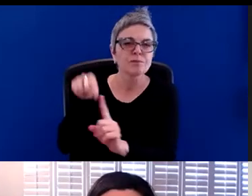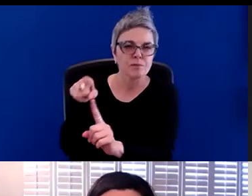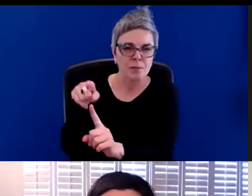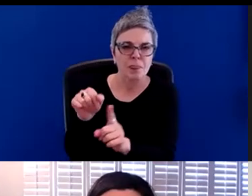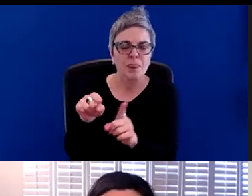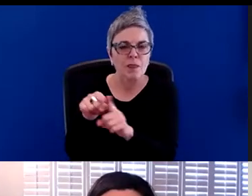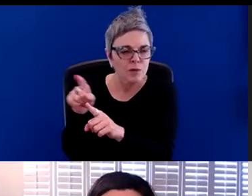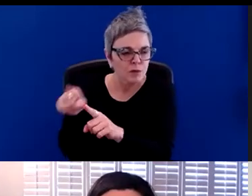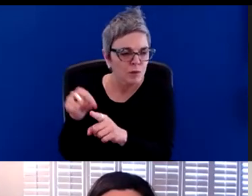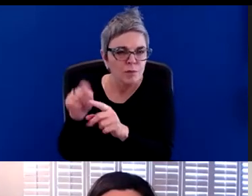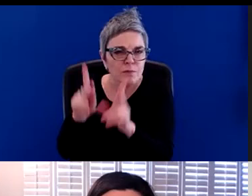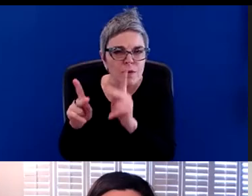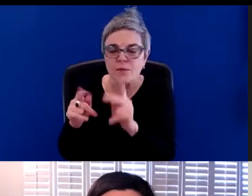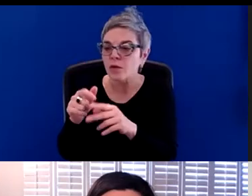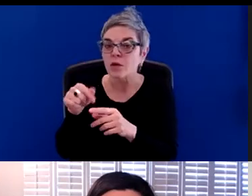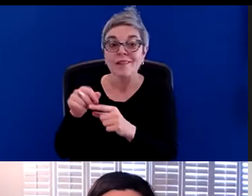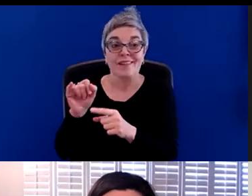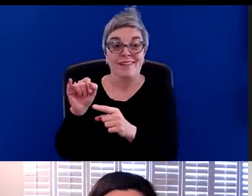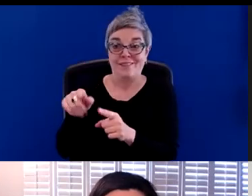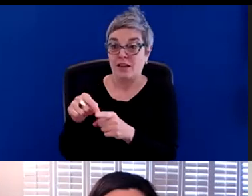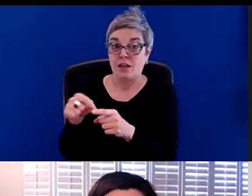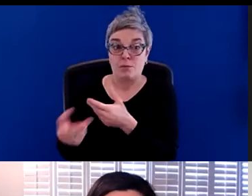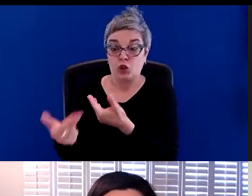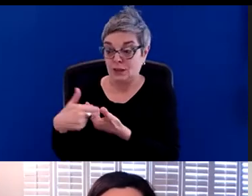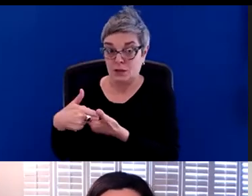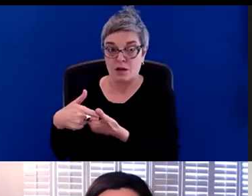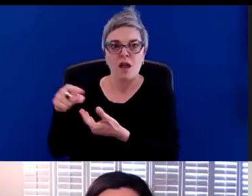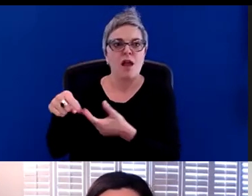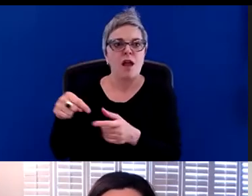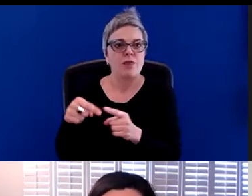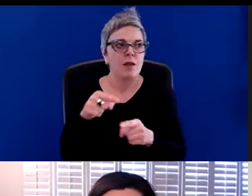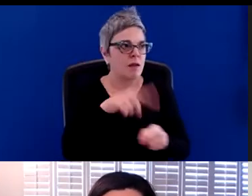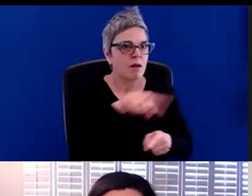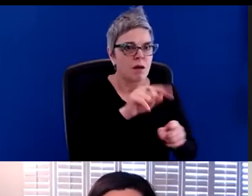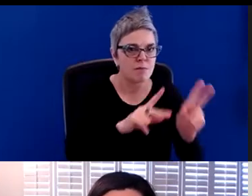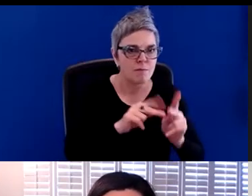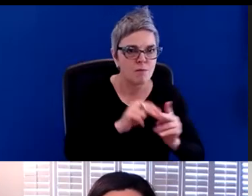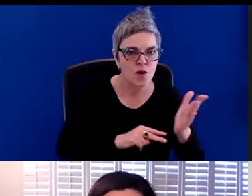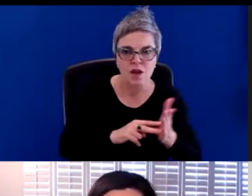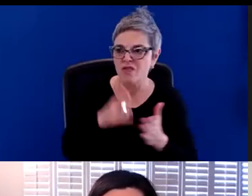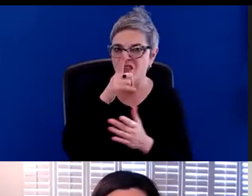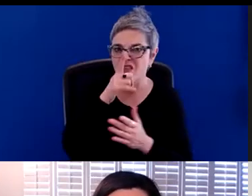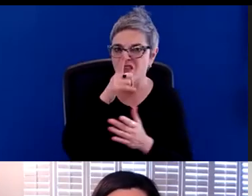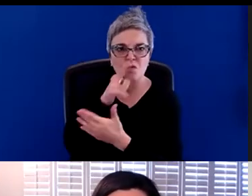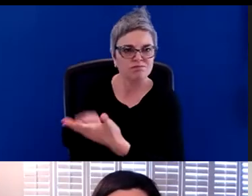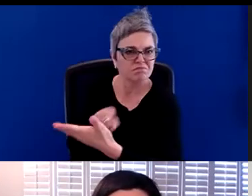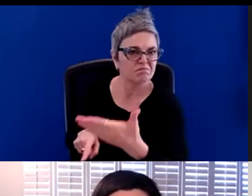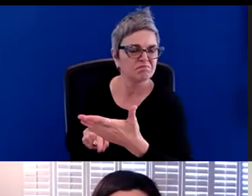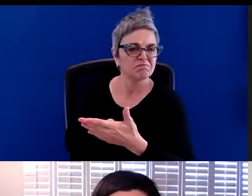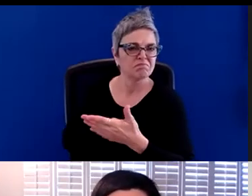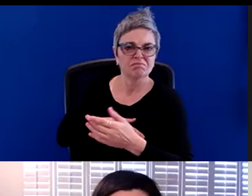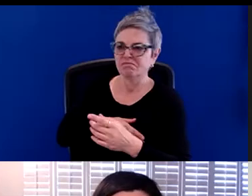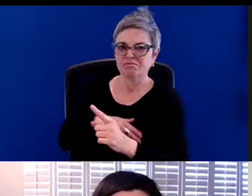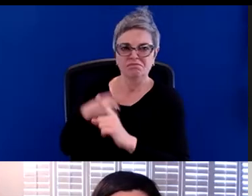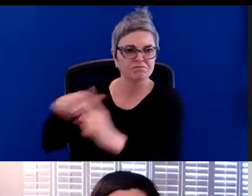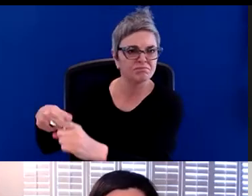getting attacked once research gets out there and then people read it and then are attuned to finding information about these tweets or these individuals